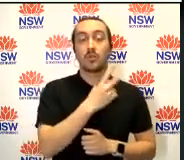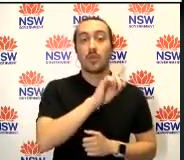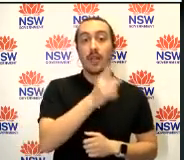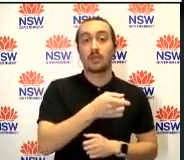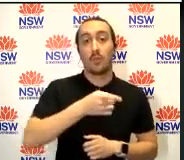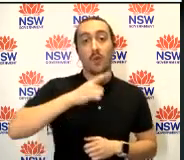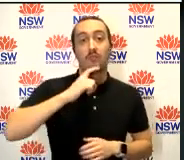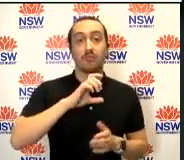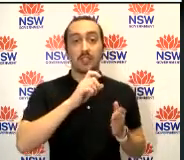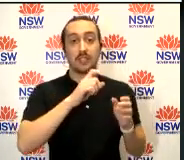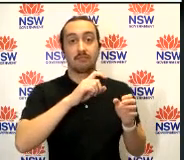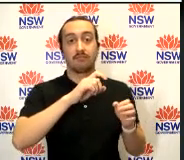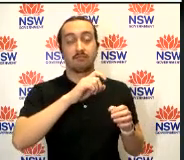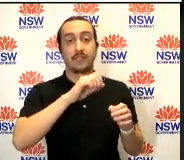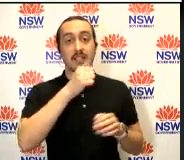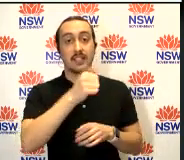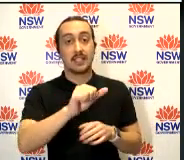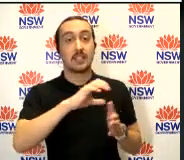$2,160 to